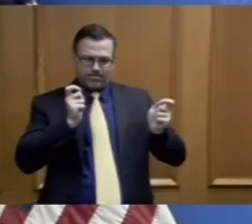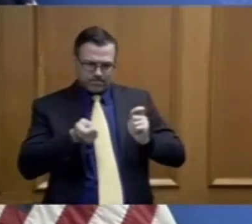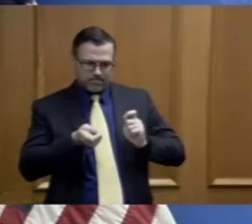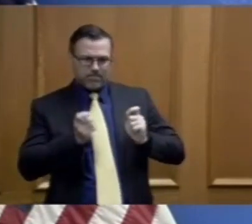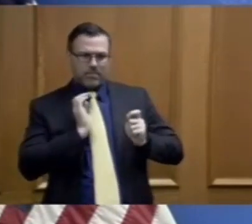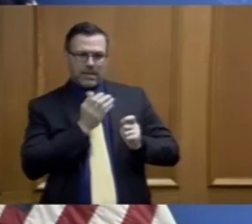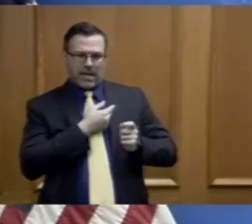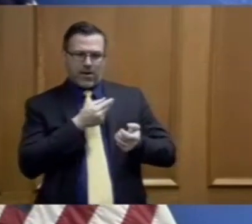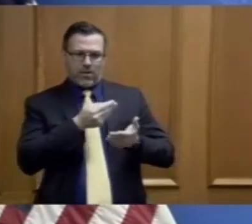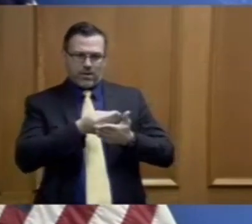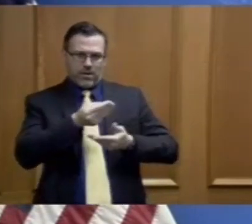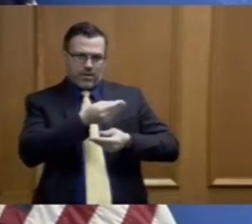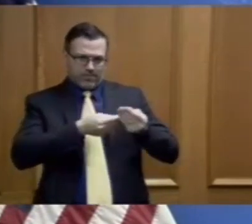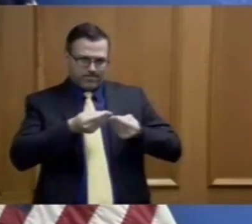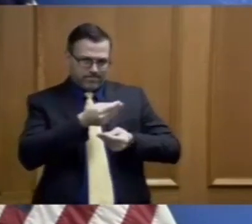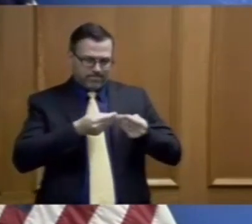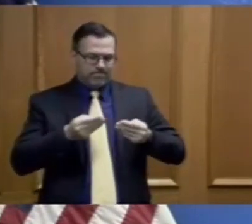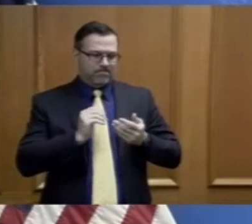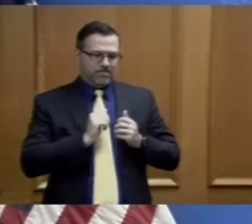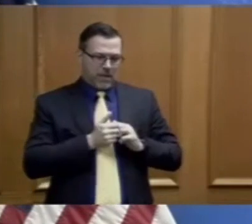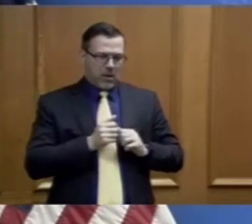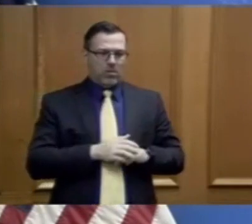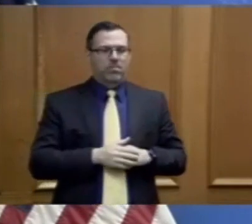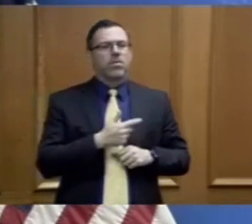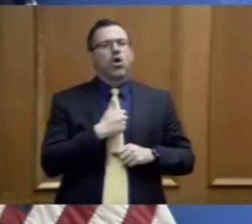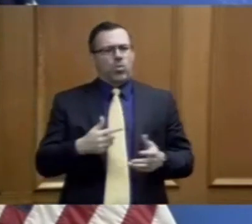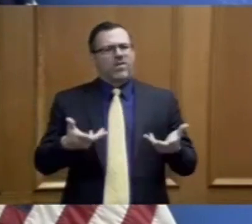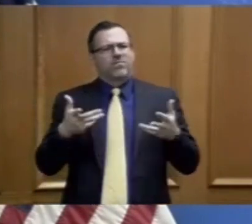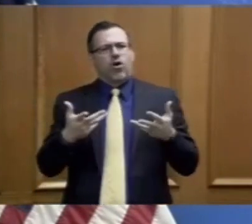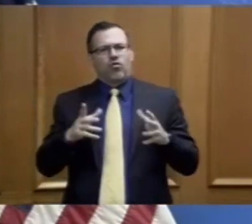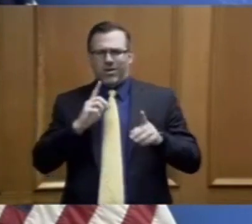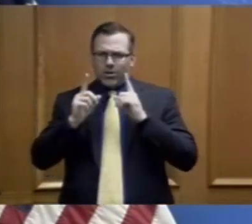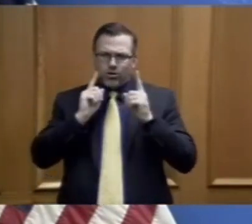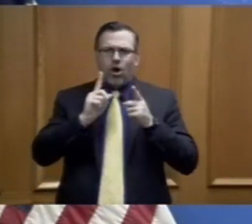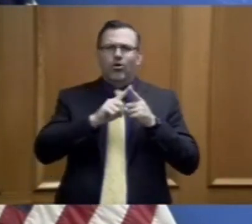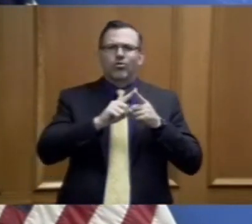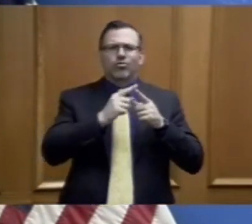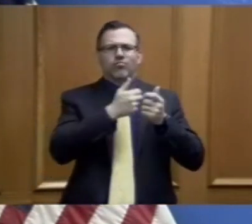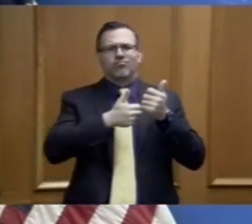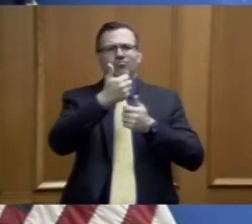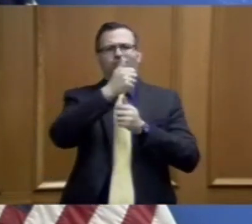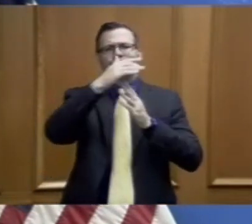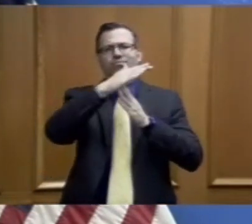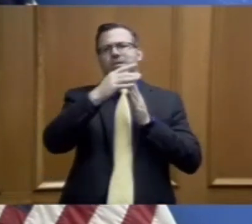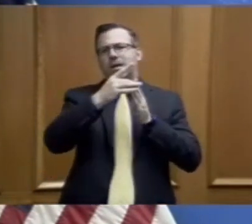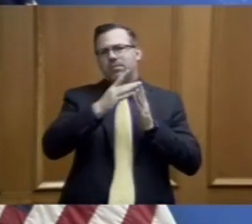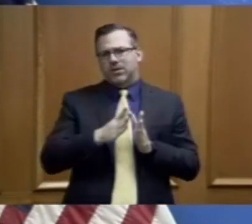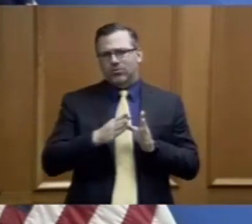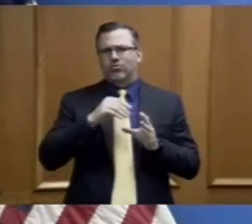being considered. We've already begun talking to leaders in the legislature about